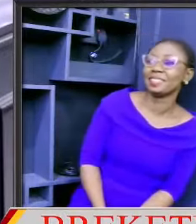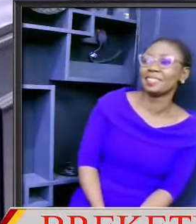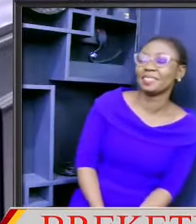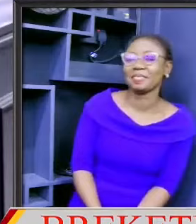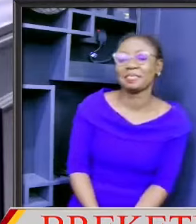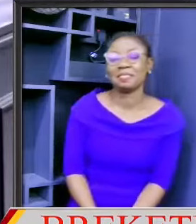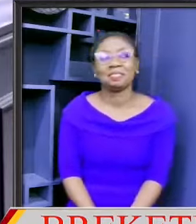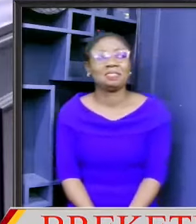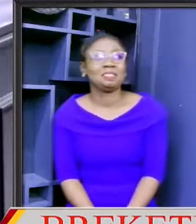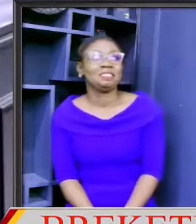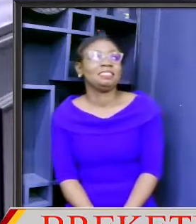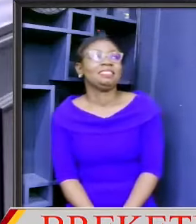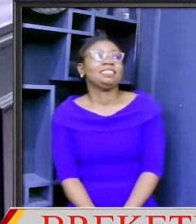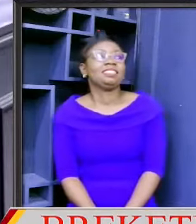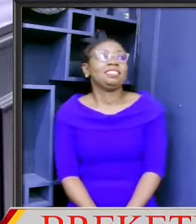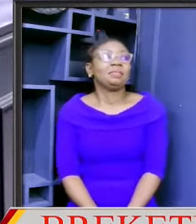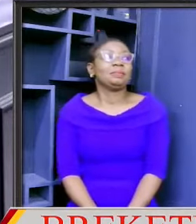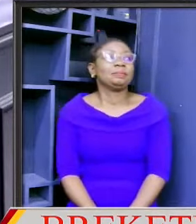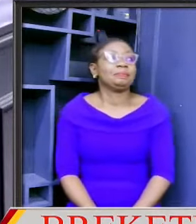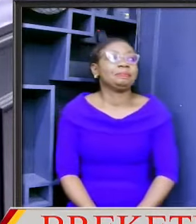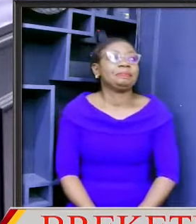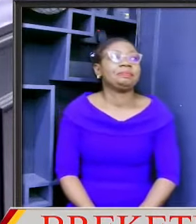Okay, sorry, just step back, small.